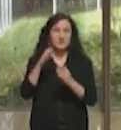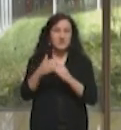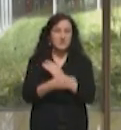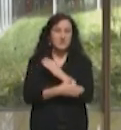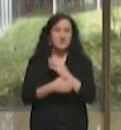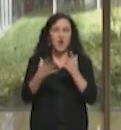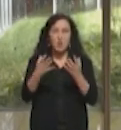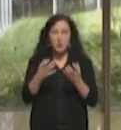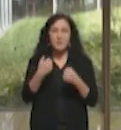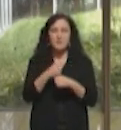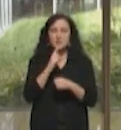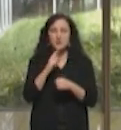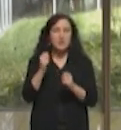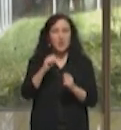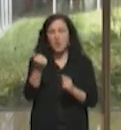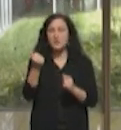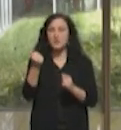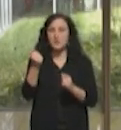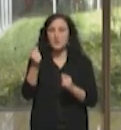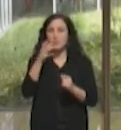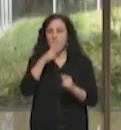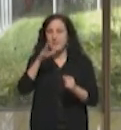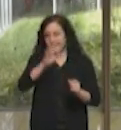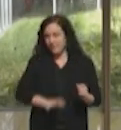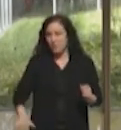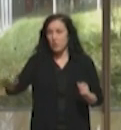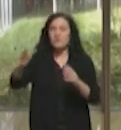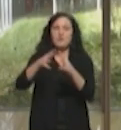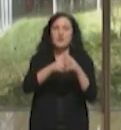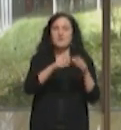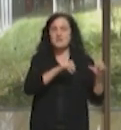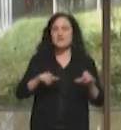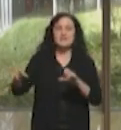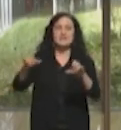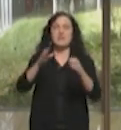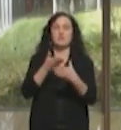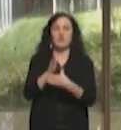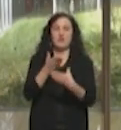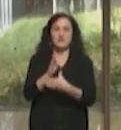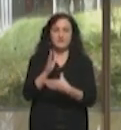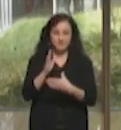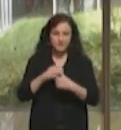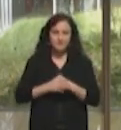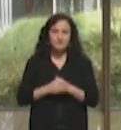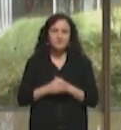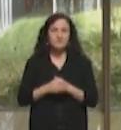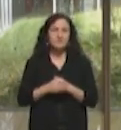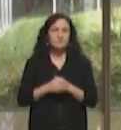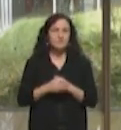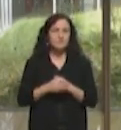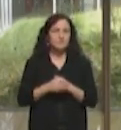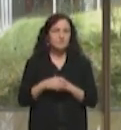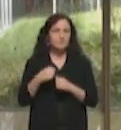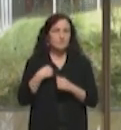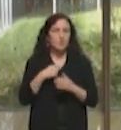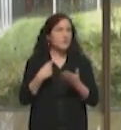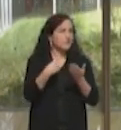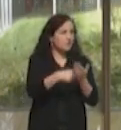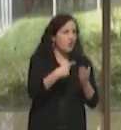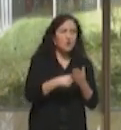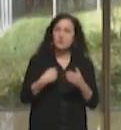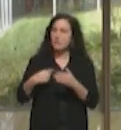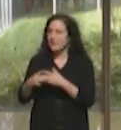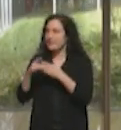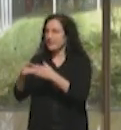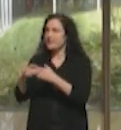165 other million women have the same rights as well. So that's just the beginning of what New York does. We talk, we lead, we